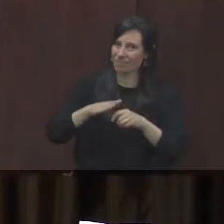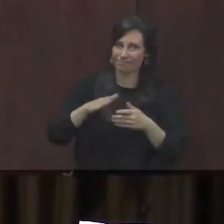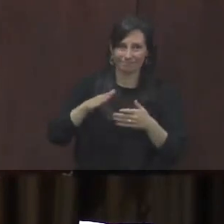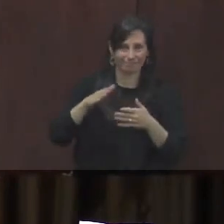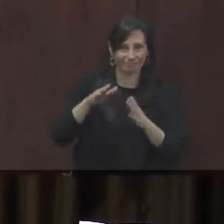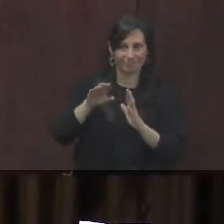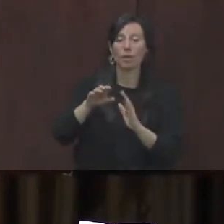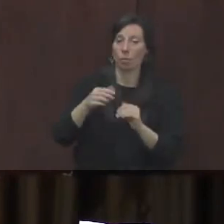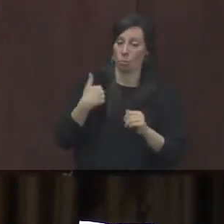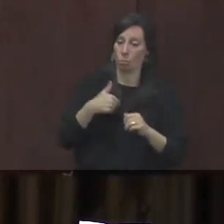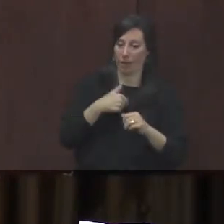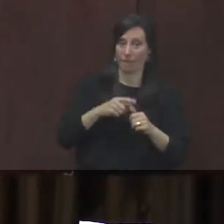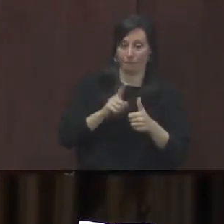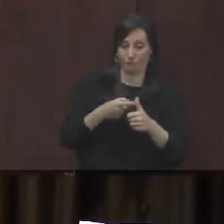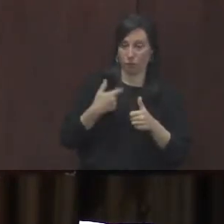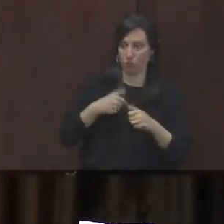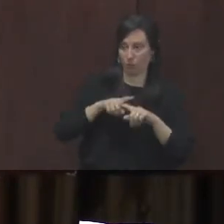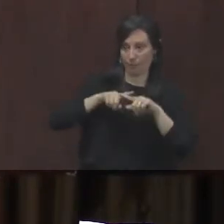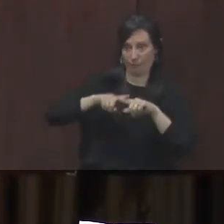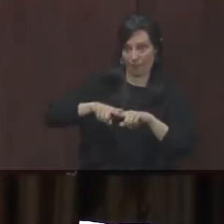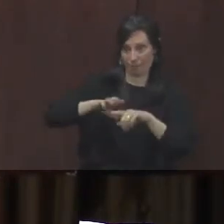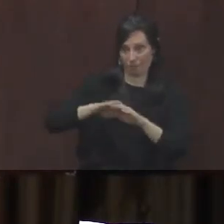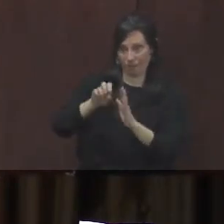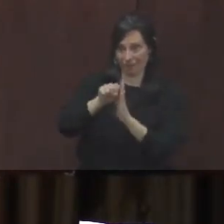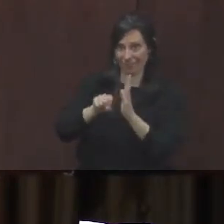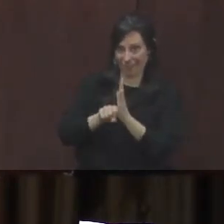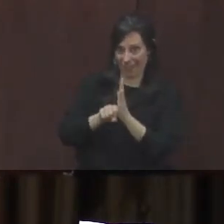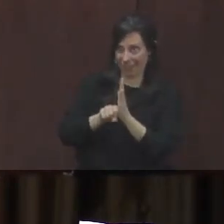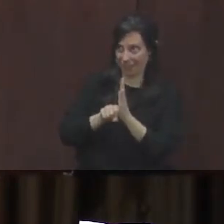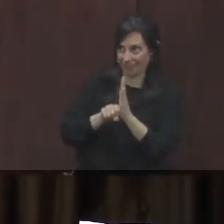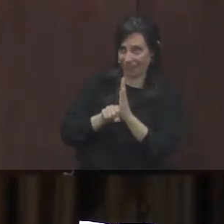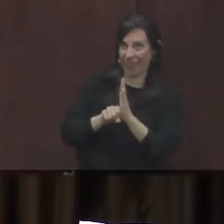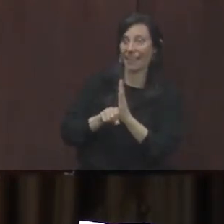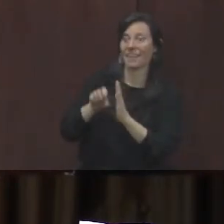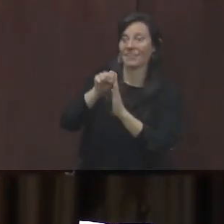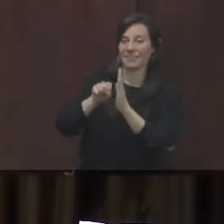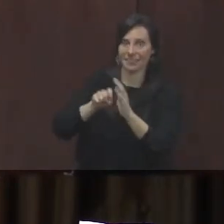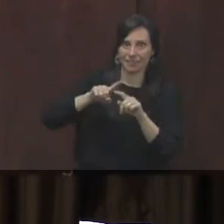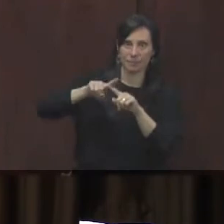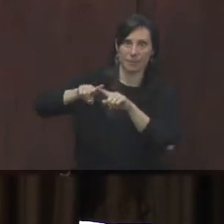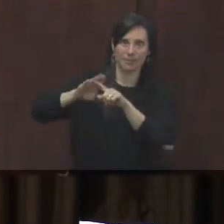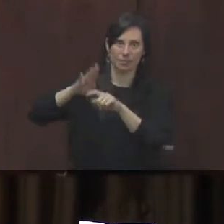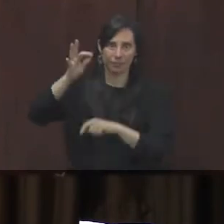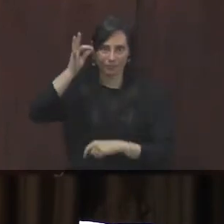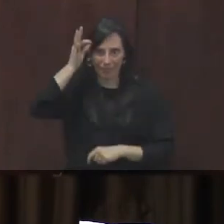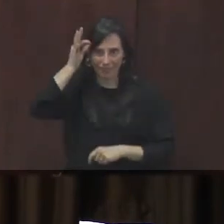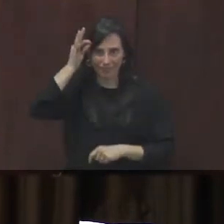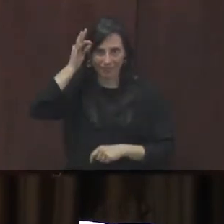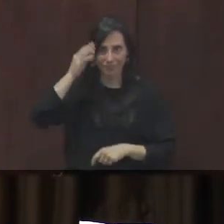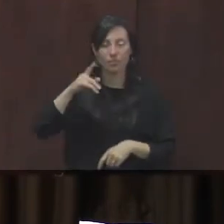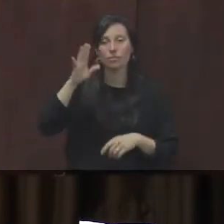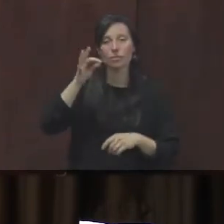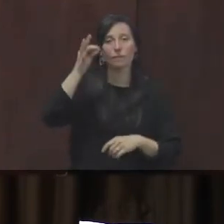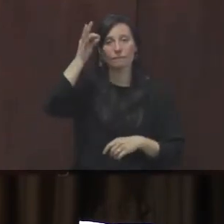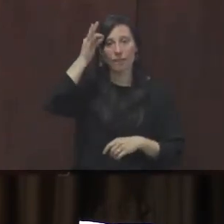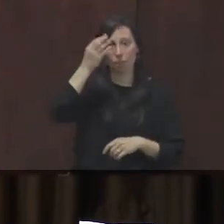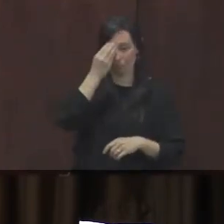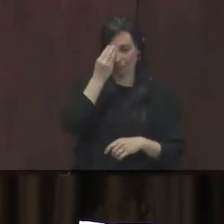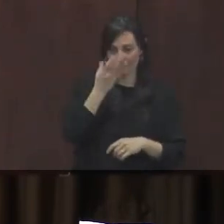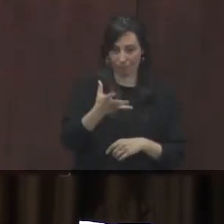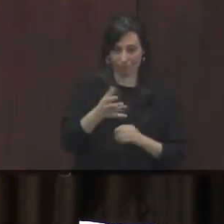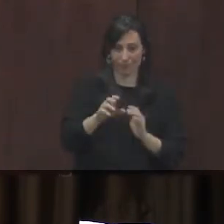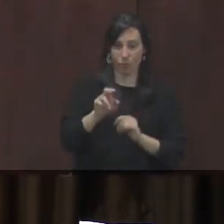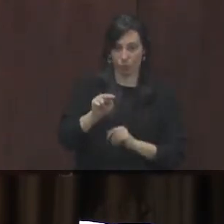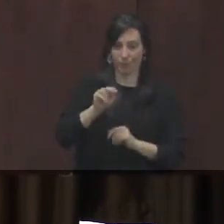on the state and federal systems. So the federal system tells the state how much vaccine they will get. The